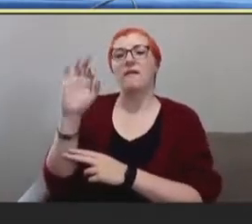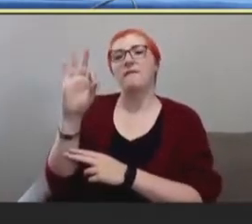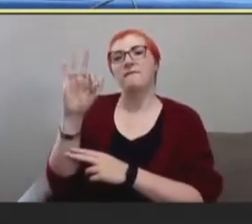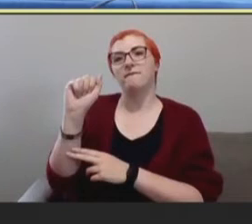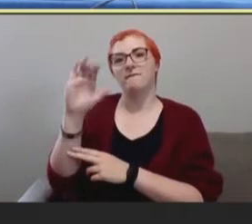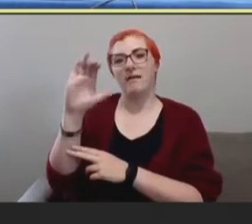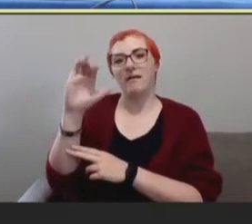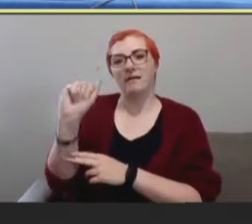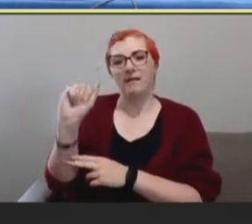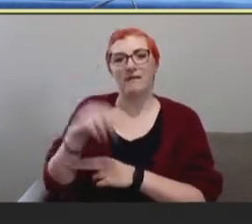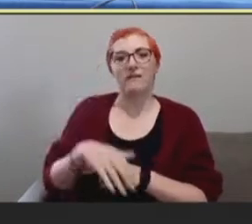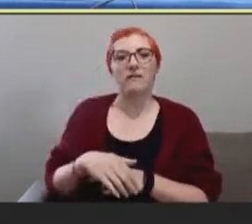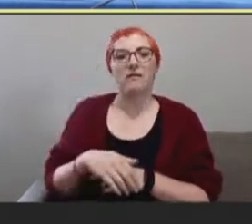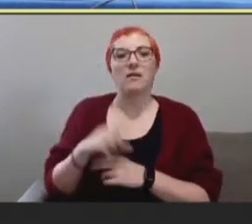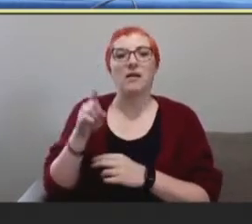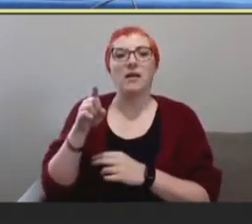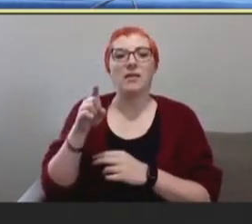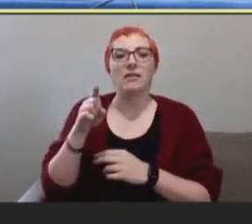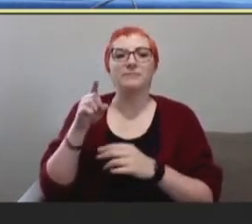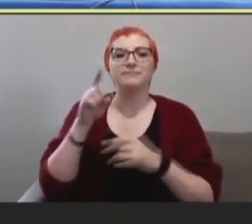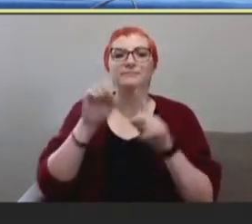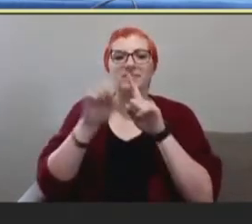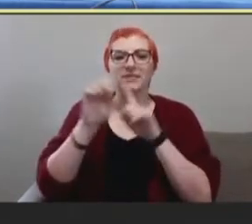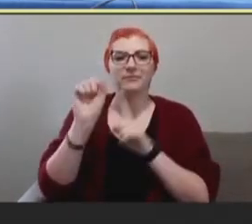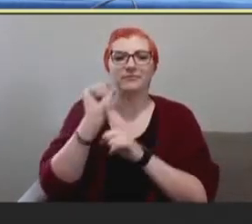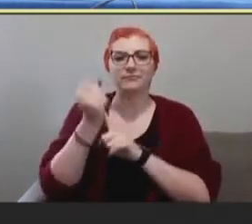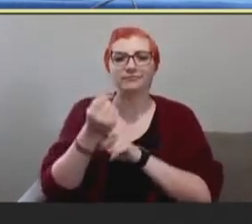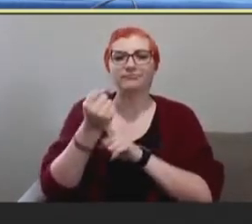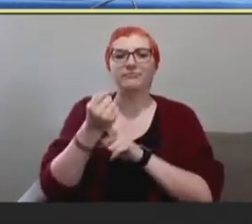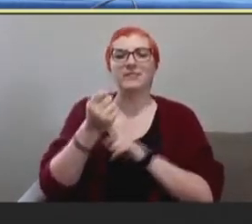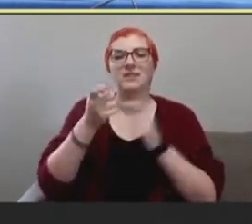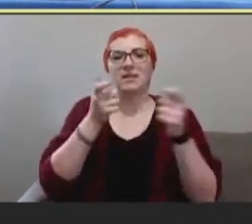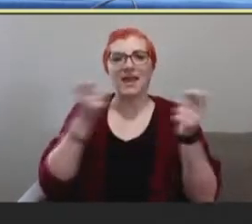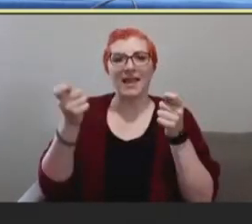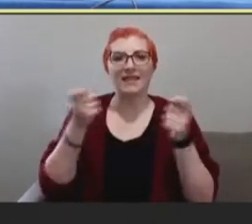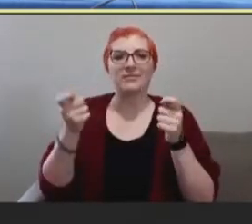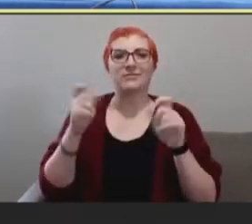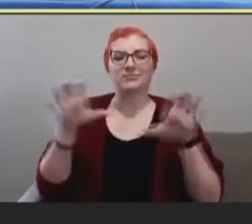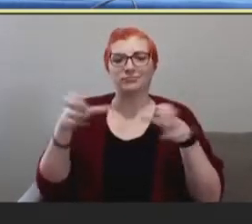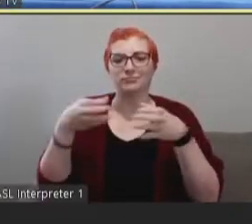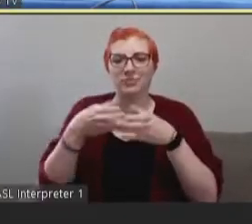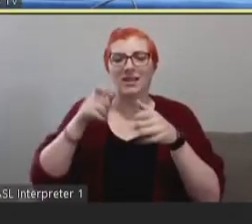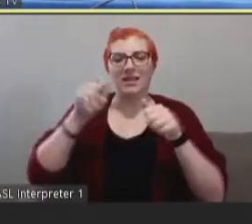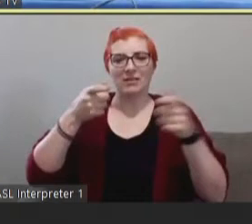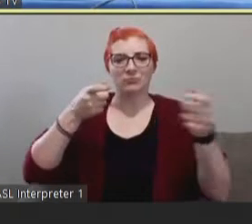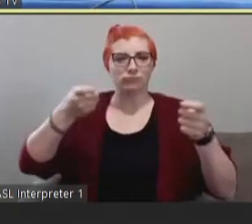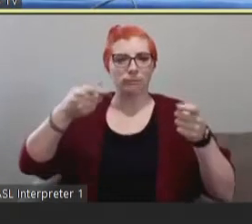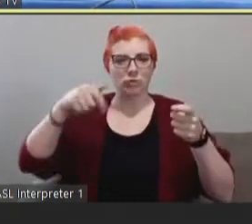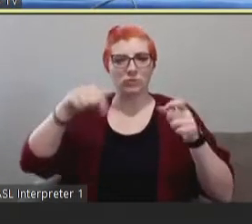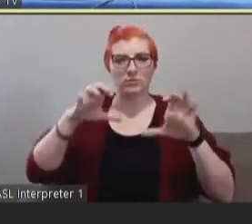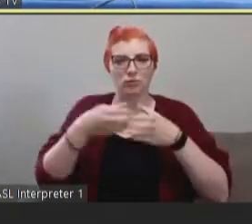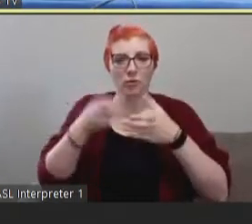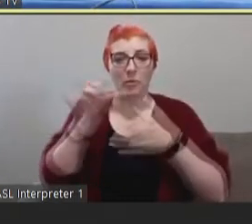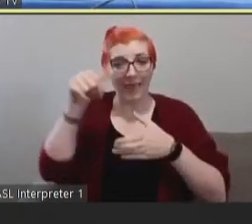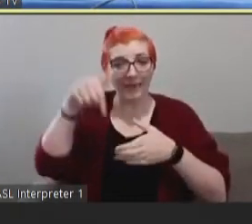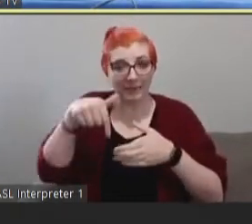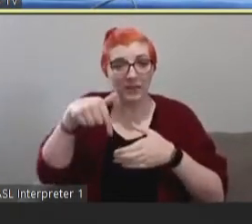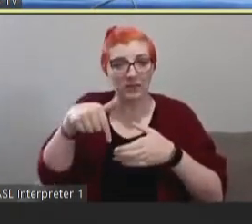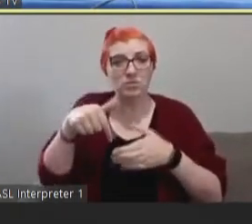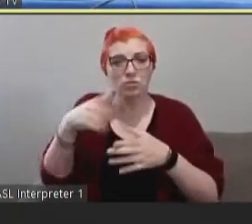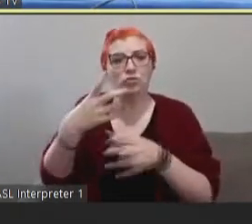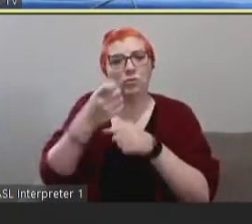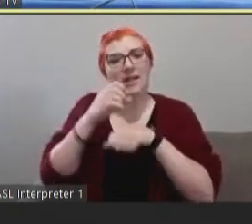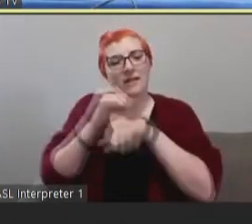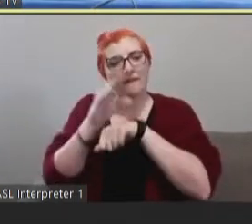agencies or officers of the federal government can establish or control committees or groups like this one to obtain advice or recommendations.